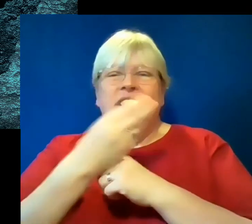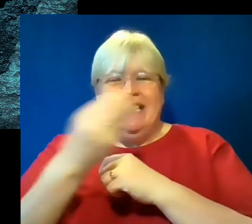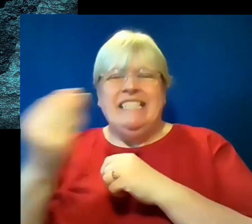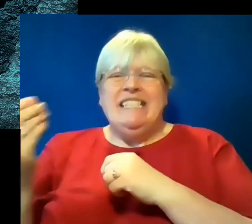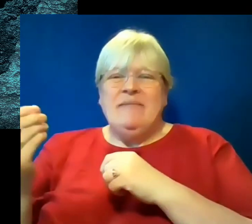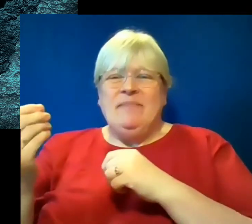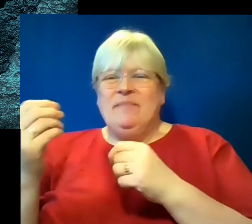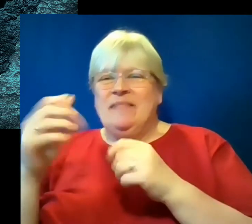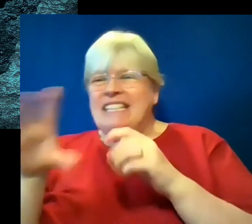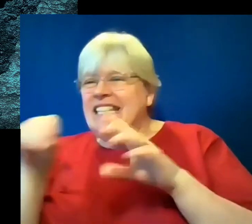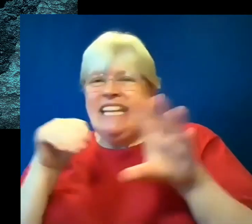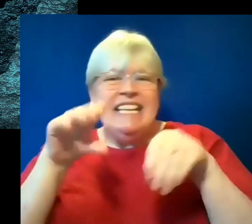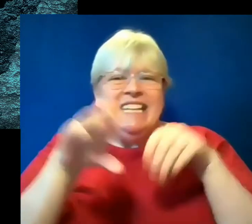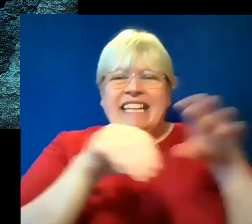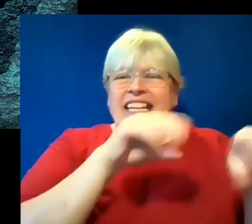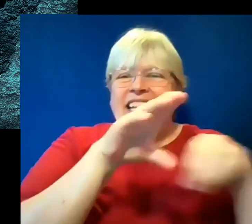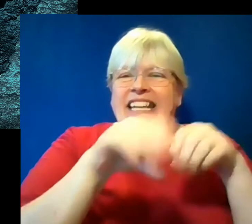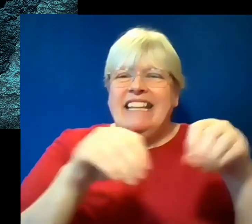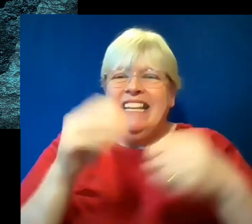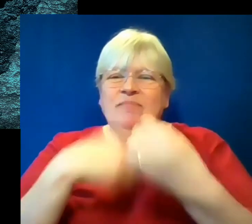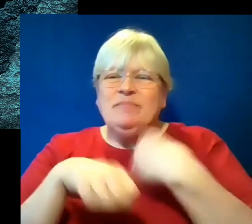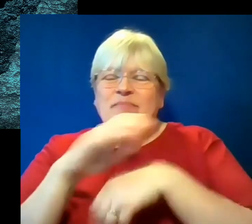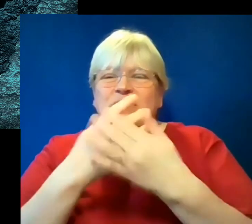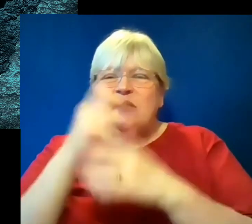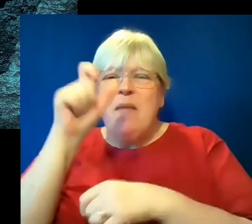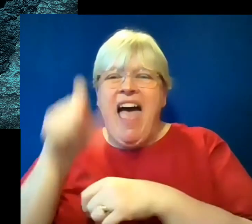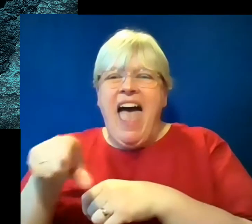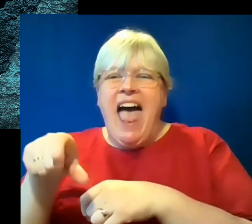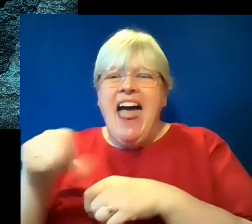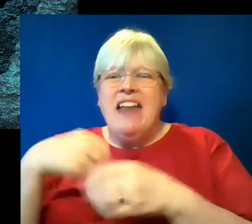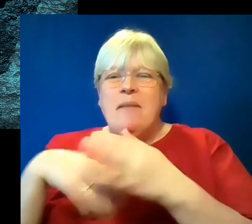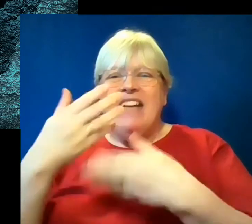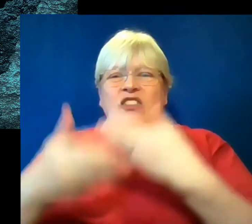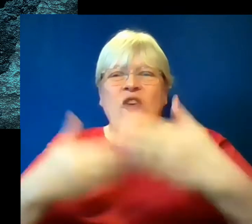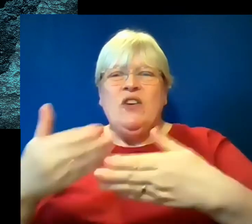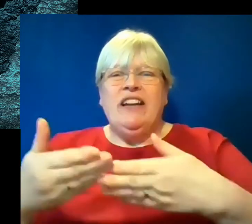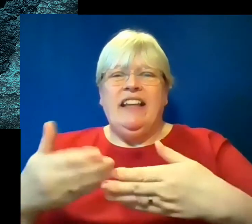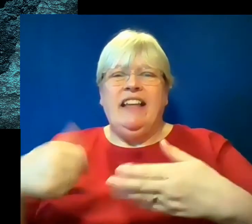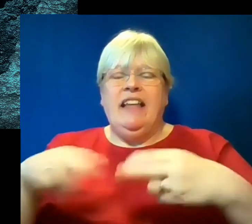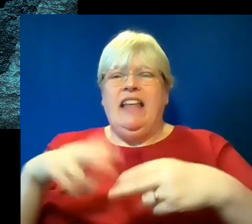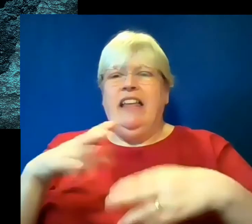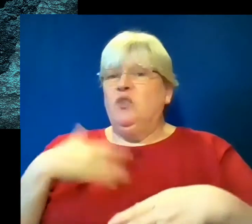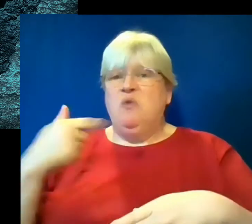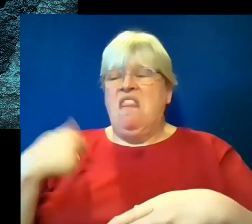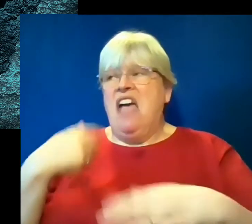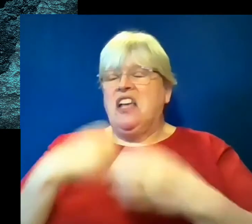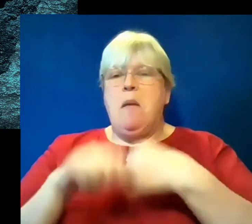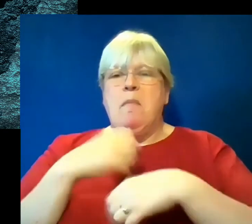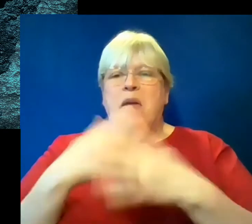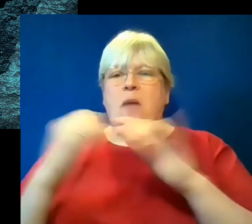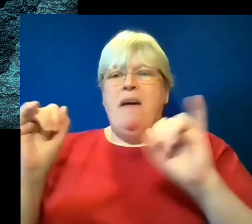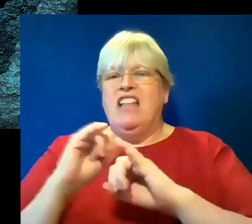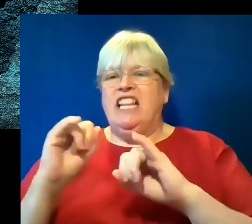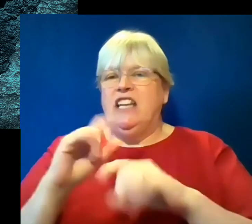just taking little bits from people and putting them into your stories. And of course, people you don't like can become your villains. But of course, I wouldn't